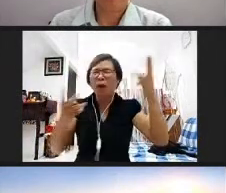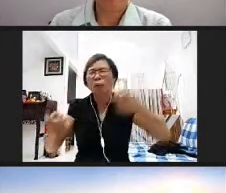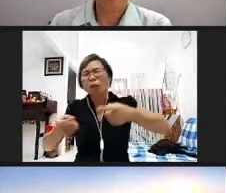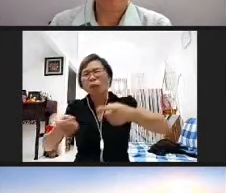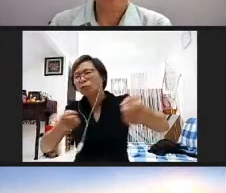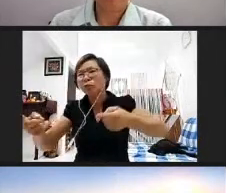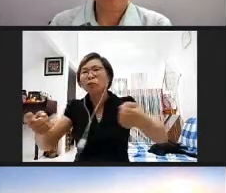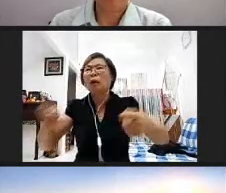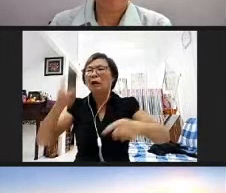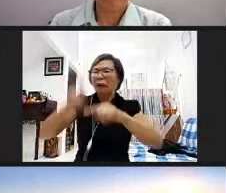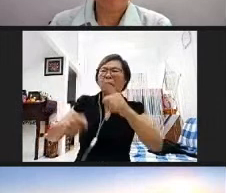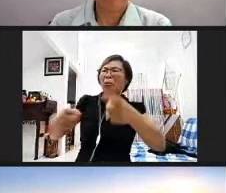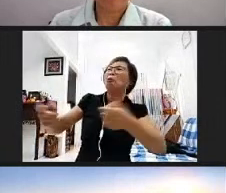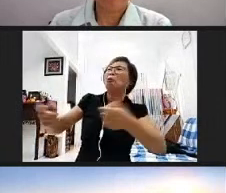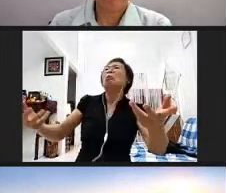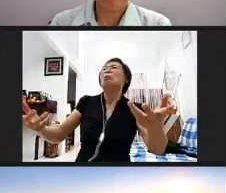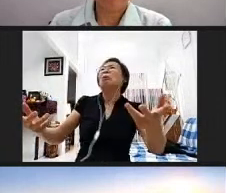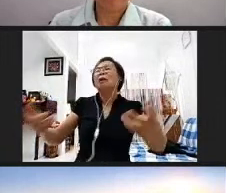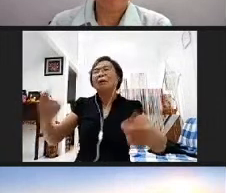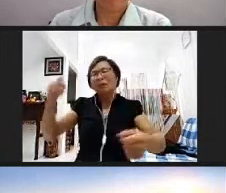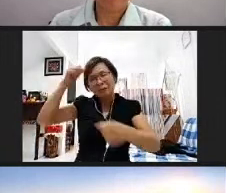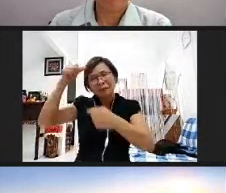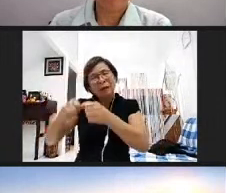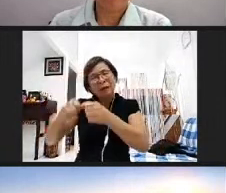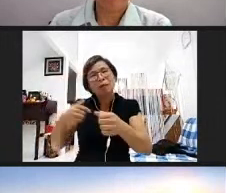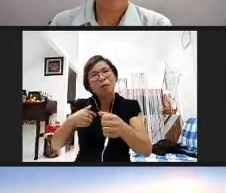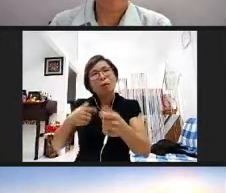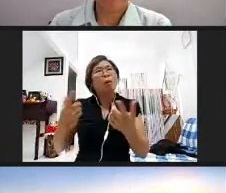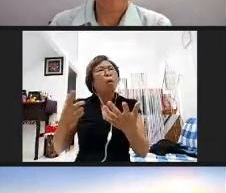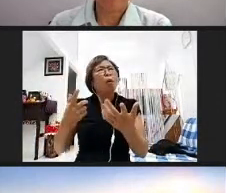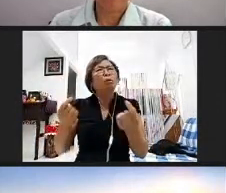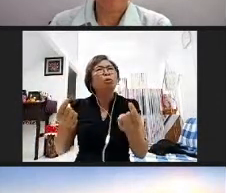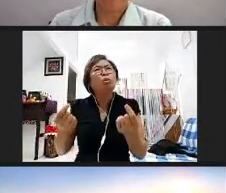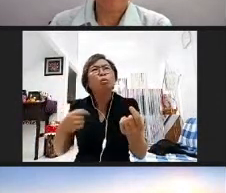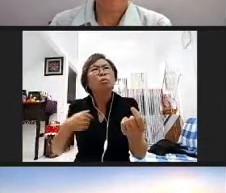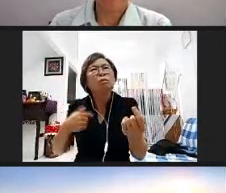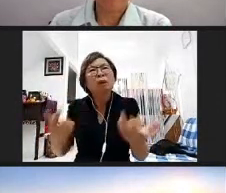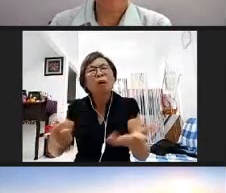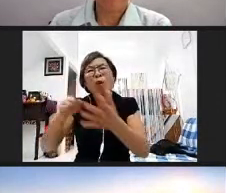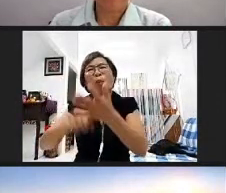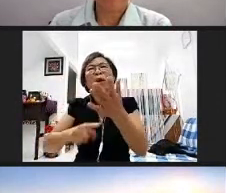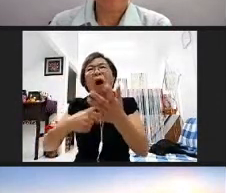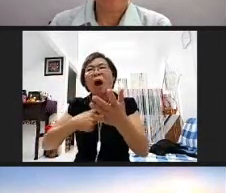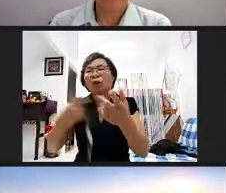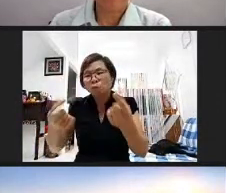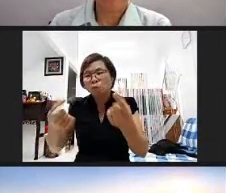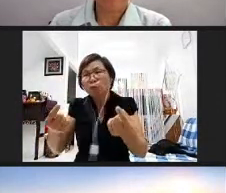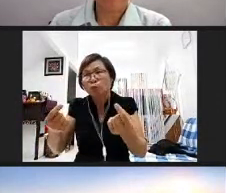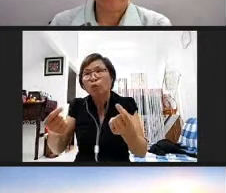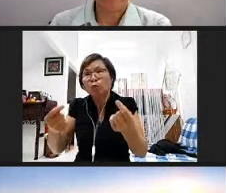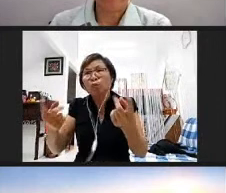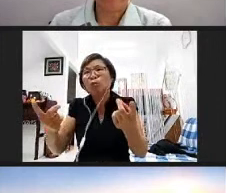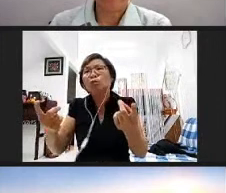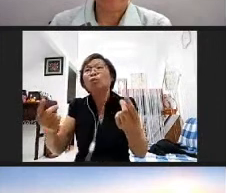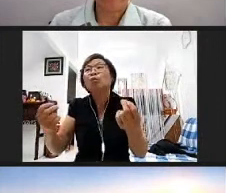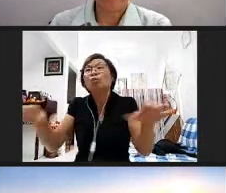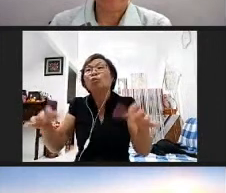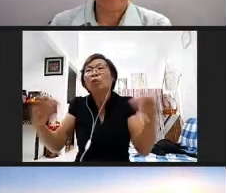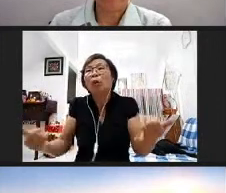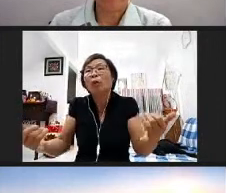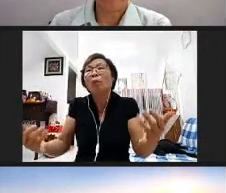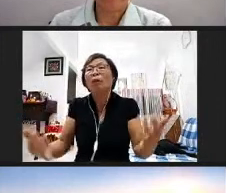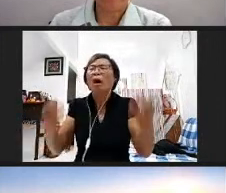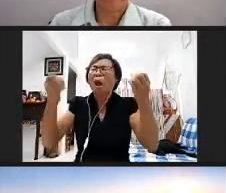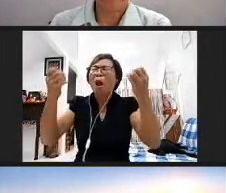not within our control, so remind ourselves, what can I do now? Focus on what we can do. There are a lot of things